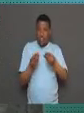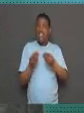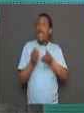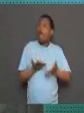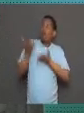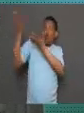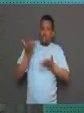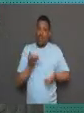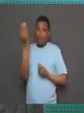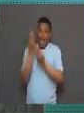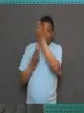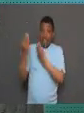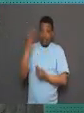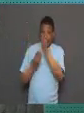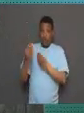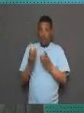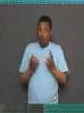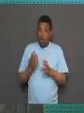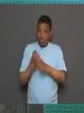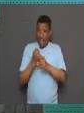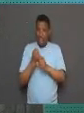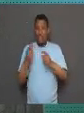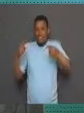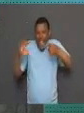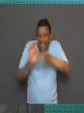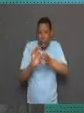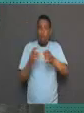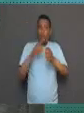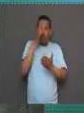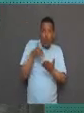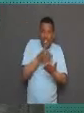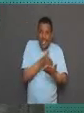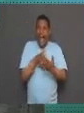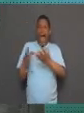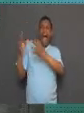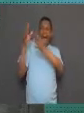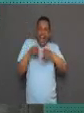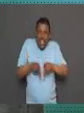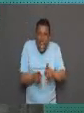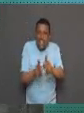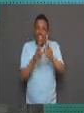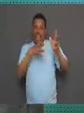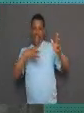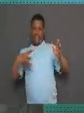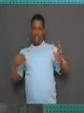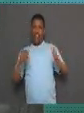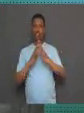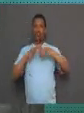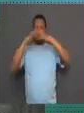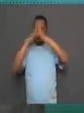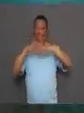market while solidifying ties between agriculture and